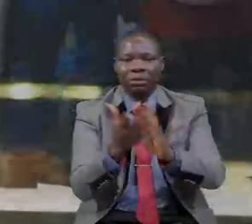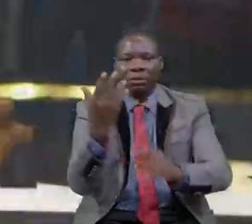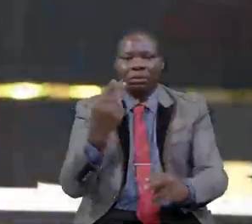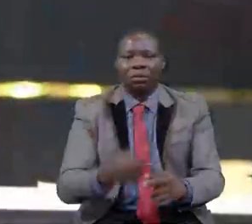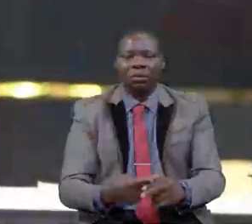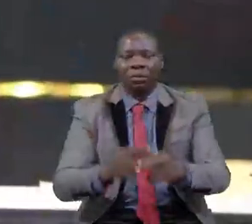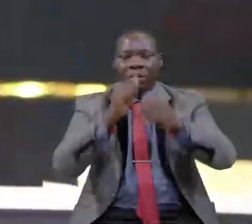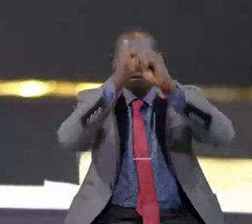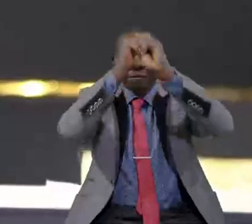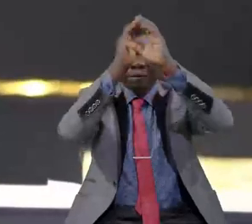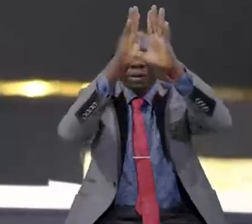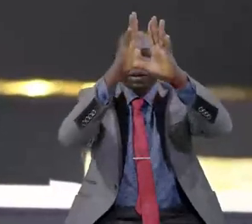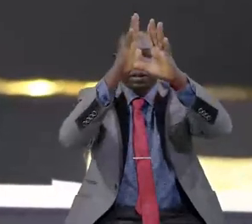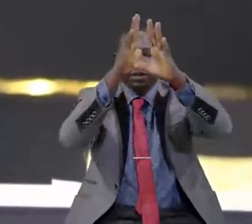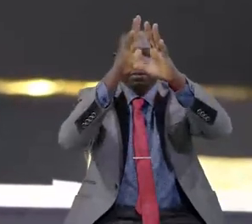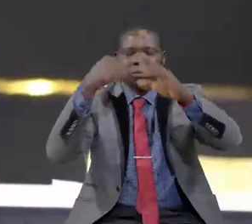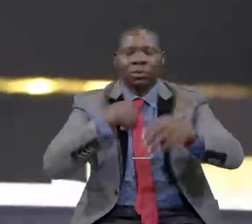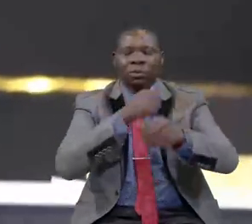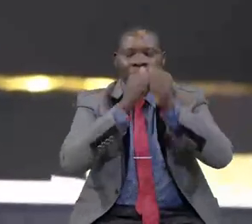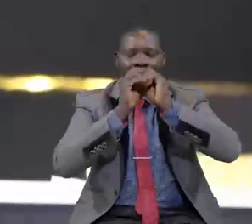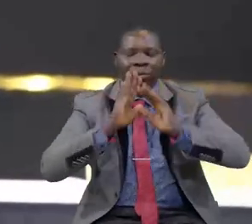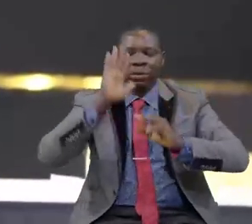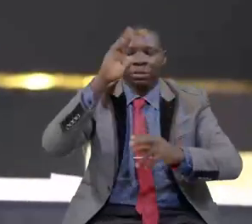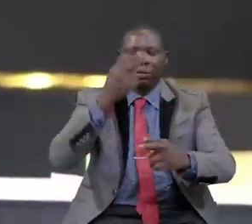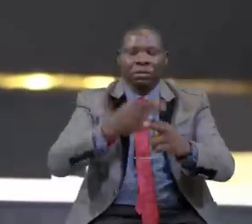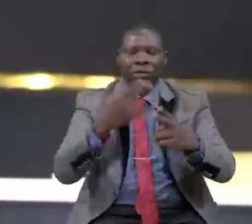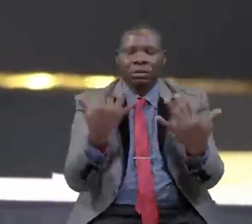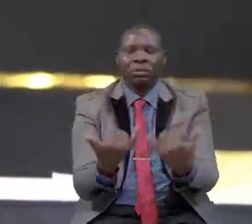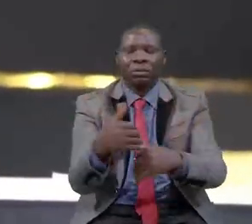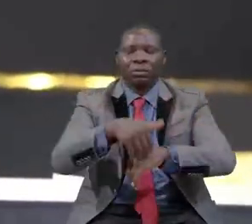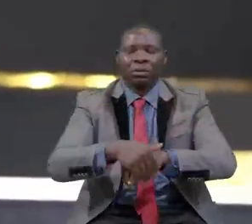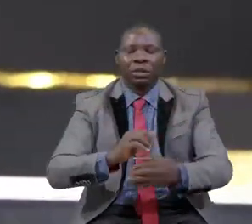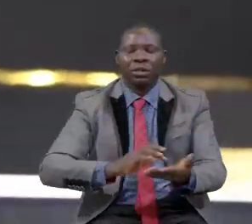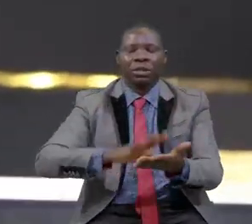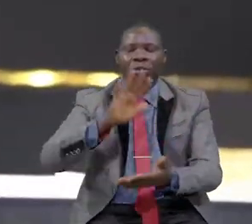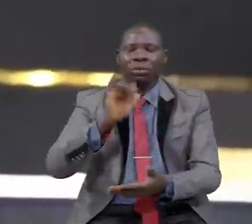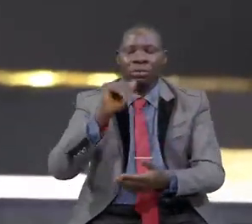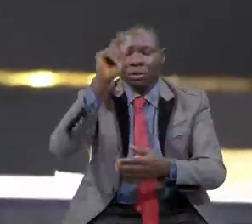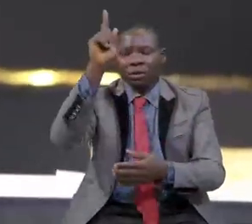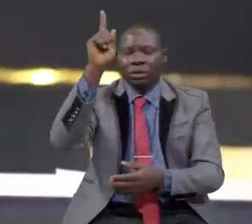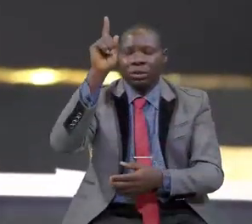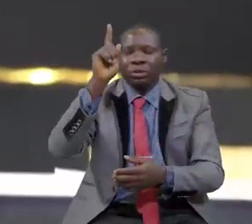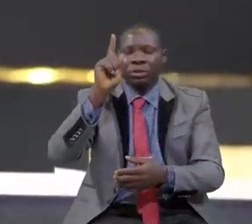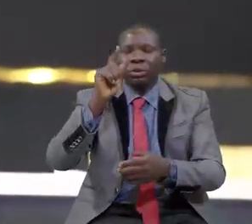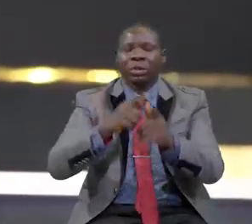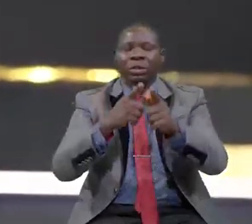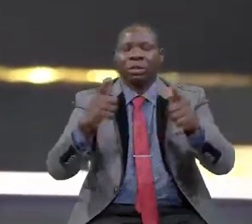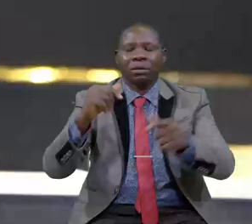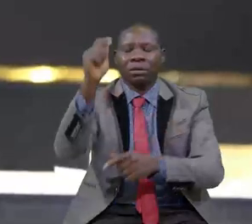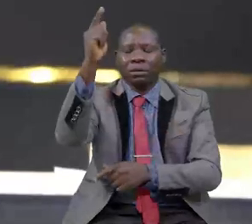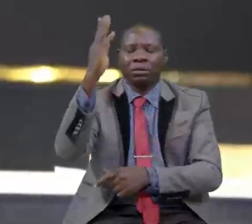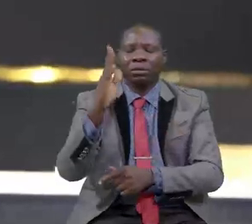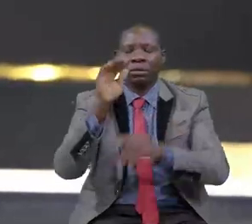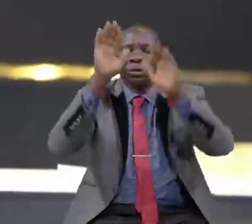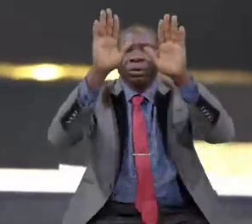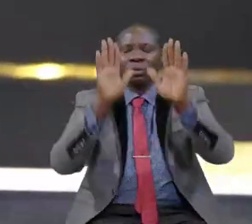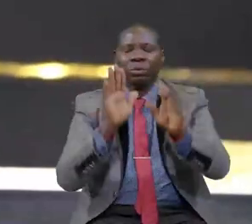Father, we bless your name tonight. Glorify you. Great God, wonderful